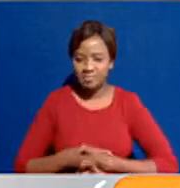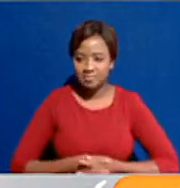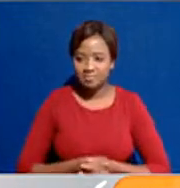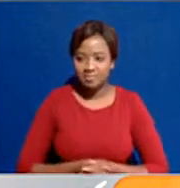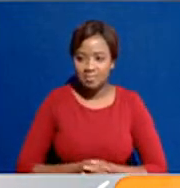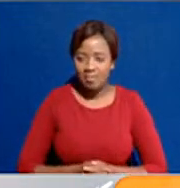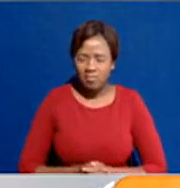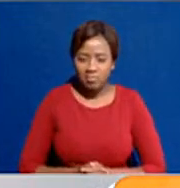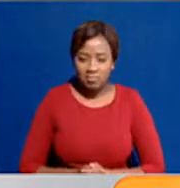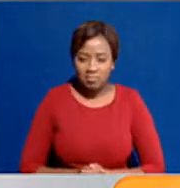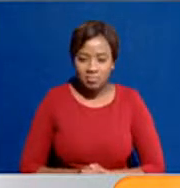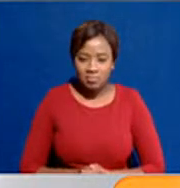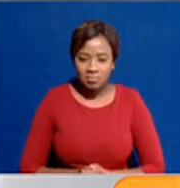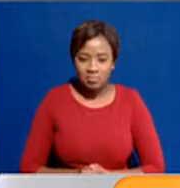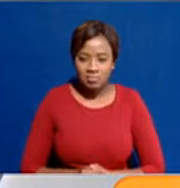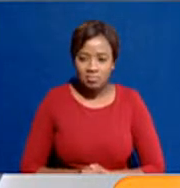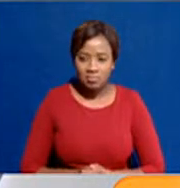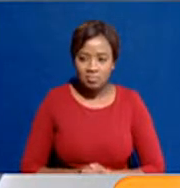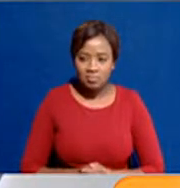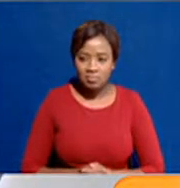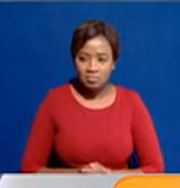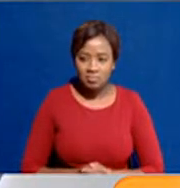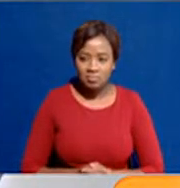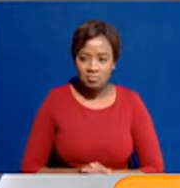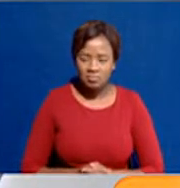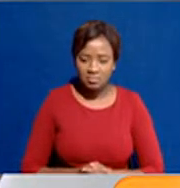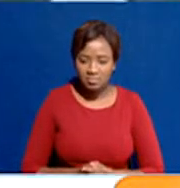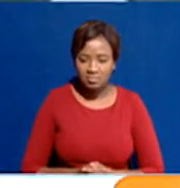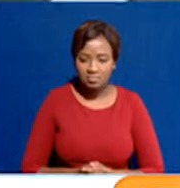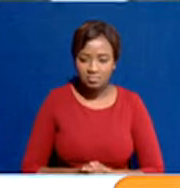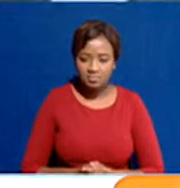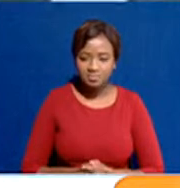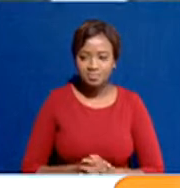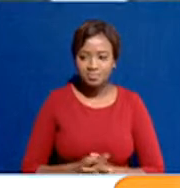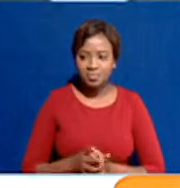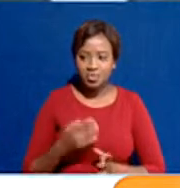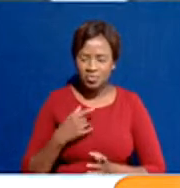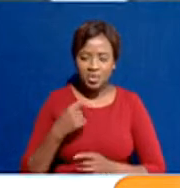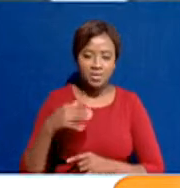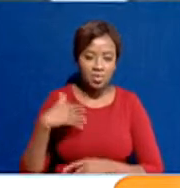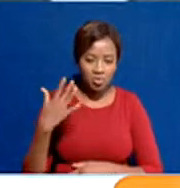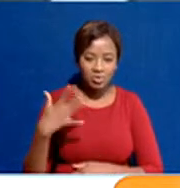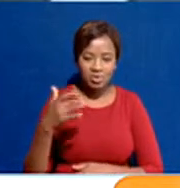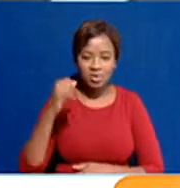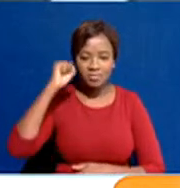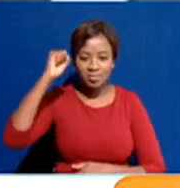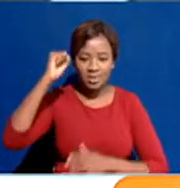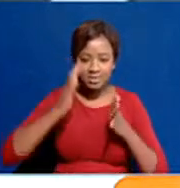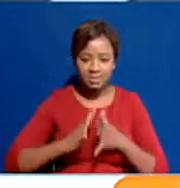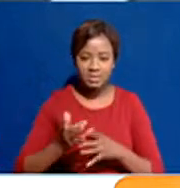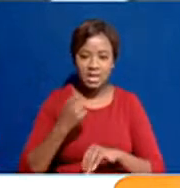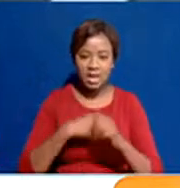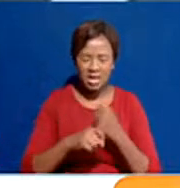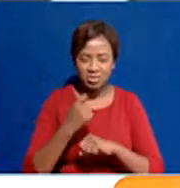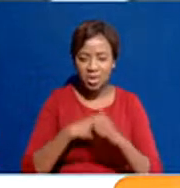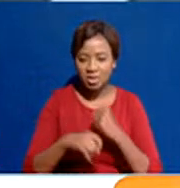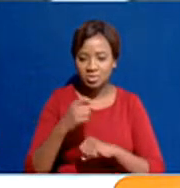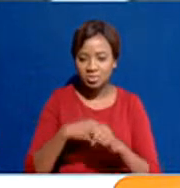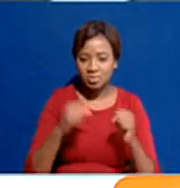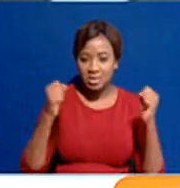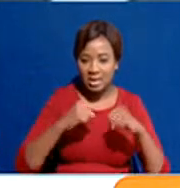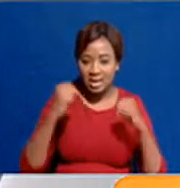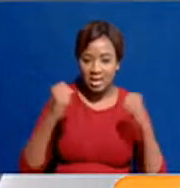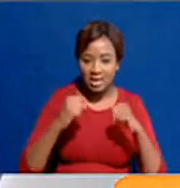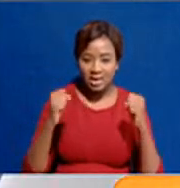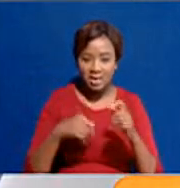doing the same thing over and over and expecting different results. And this is where we are. You always have the political class. They will always agree and they will always